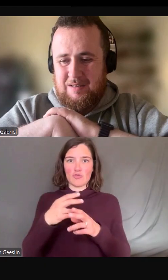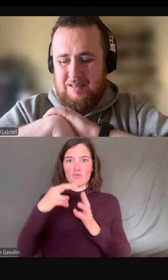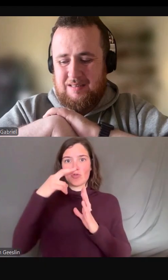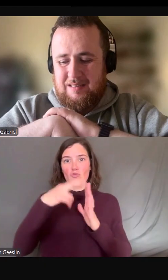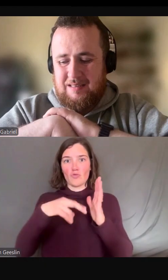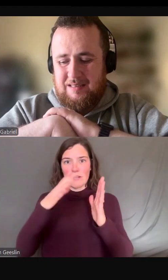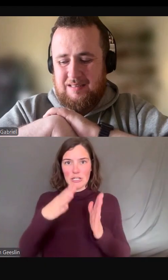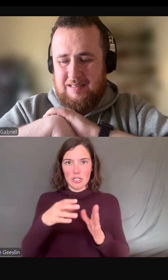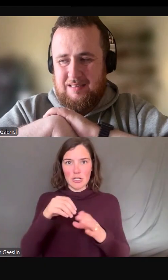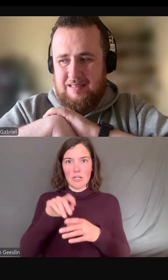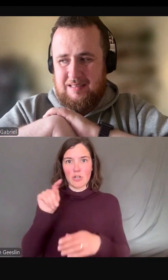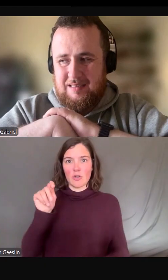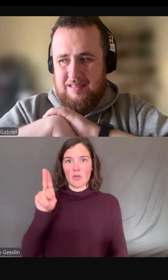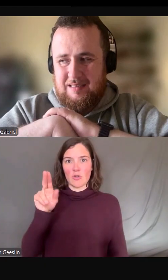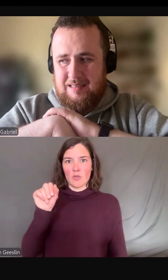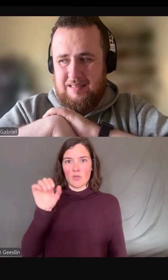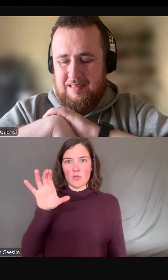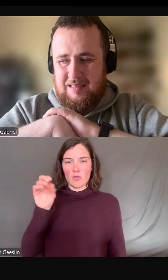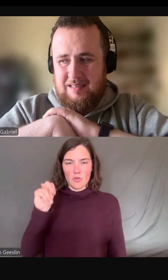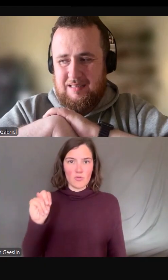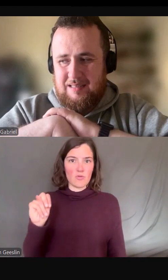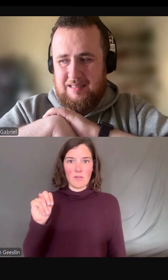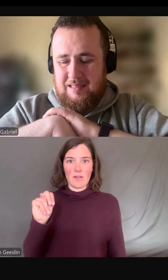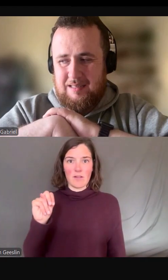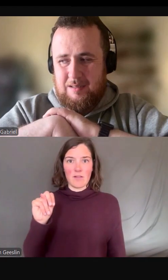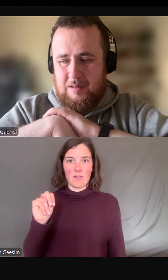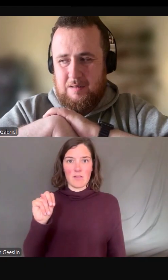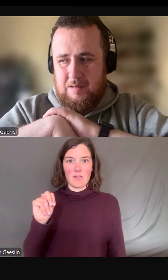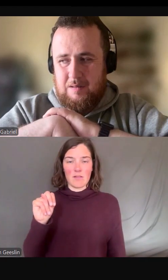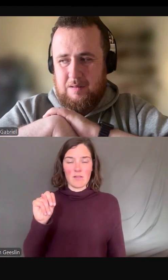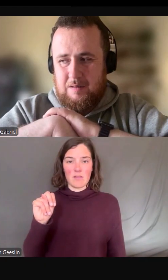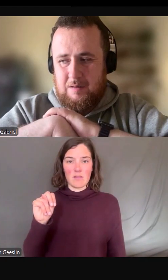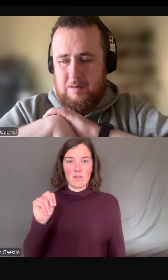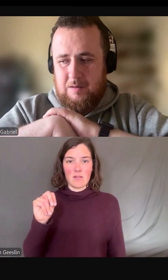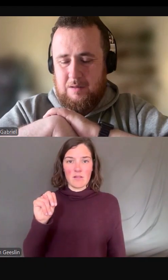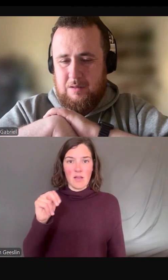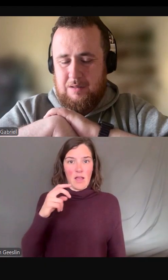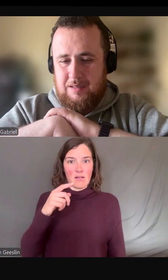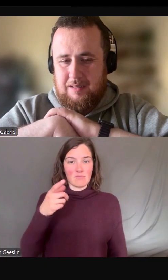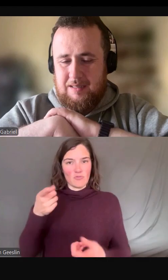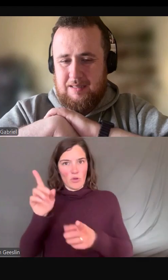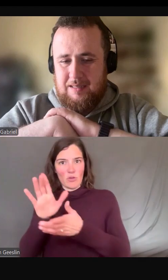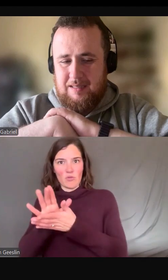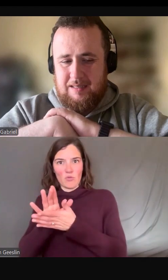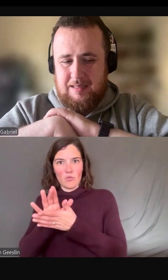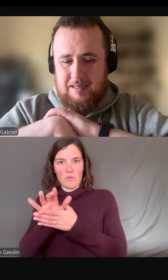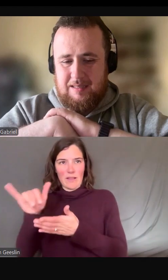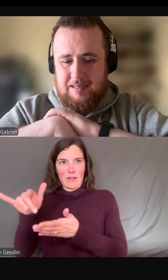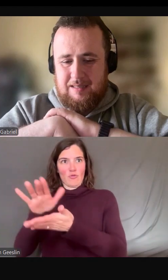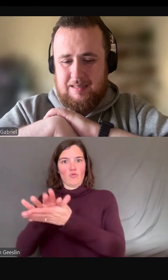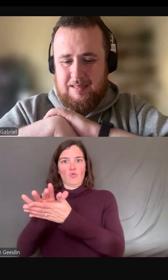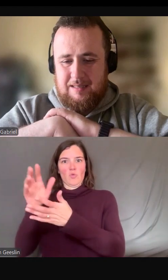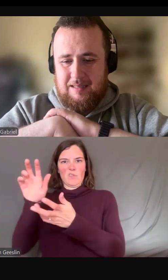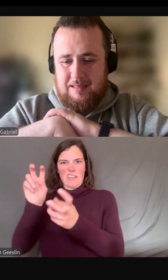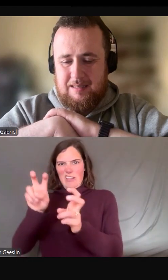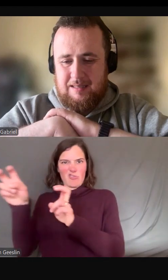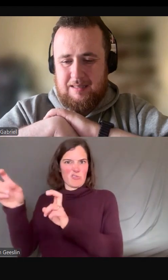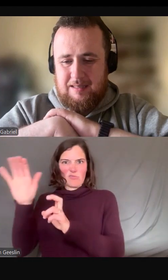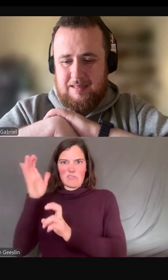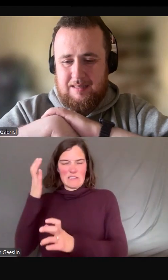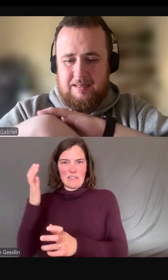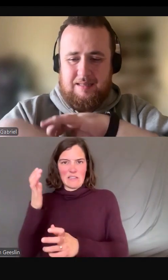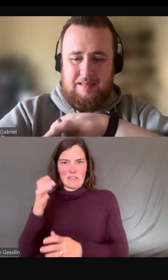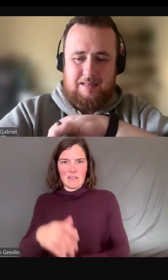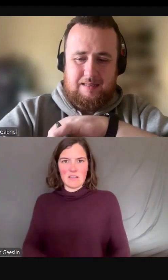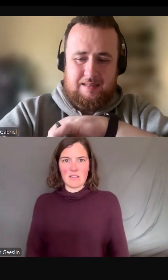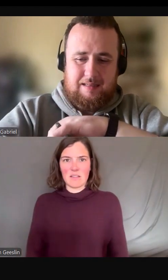is Alexa allows me to use, has allowed me to use it in school. So it's a school issue from what I think you told me. I'm not quite